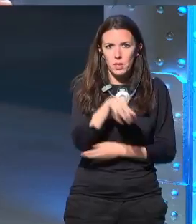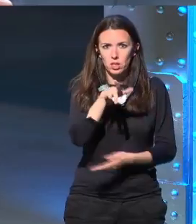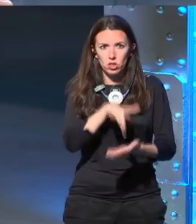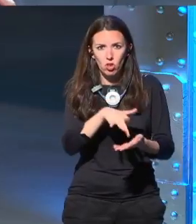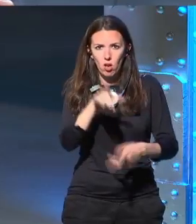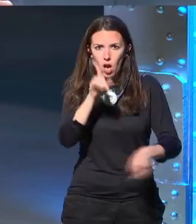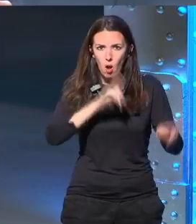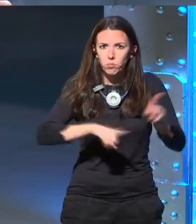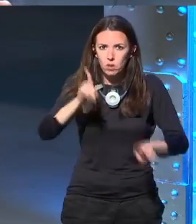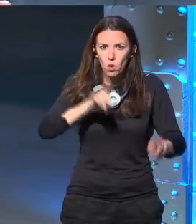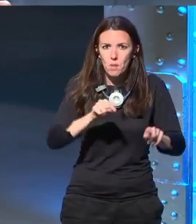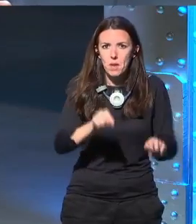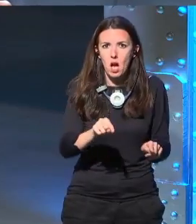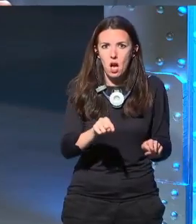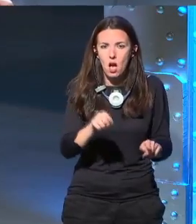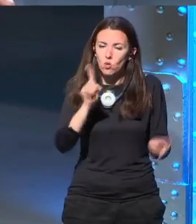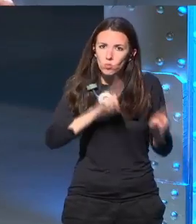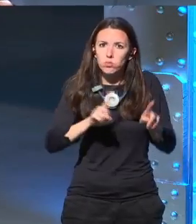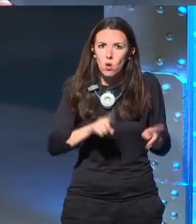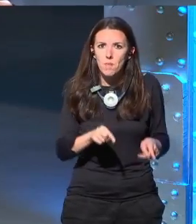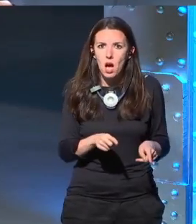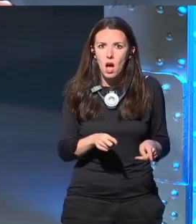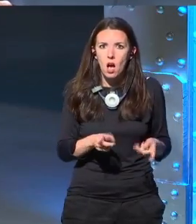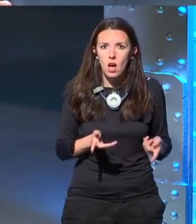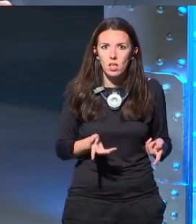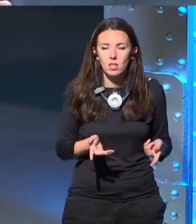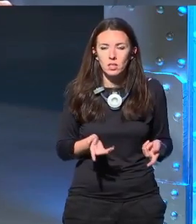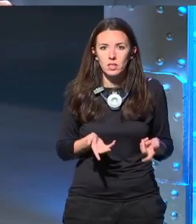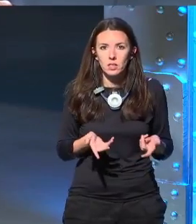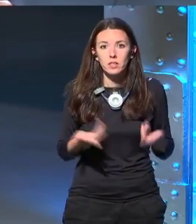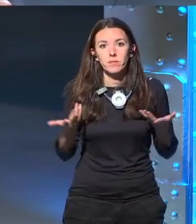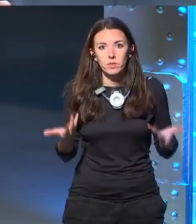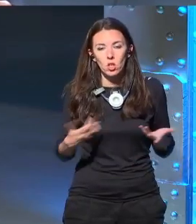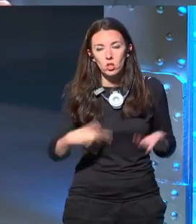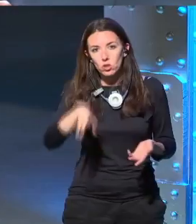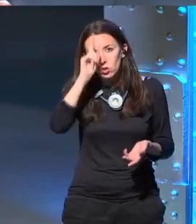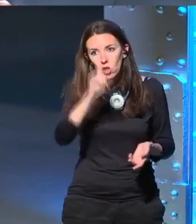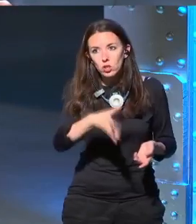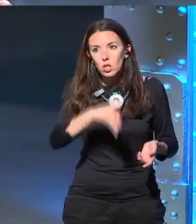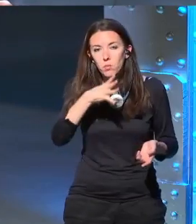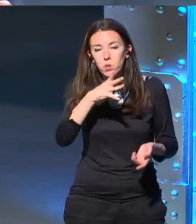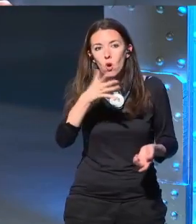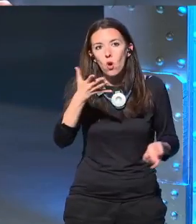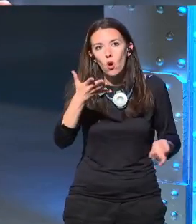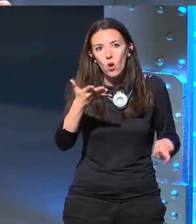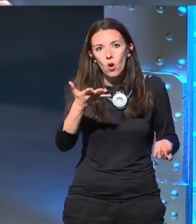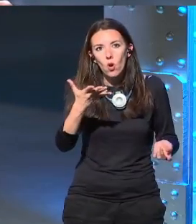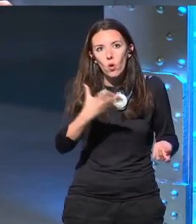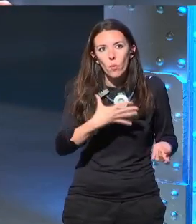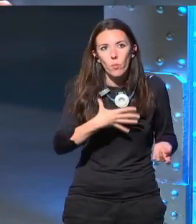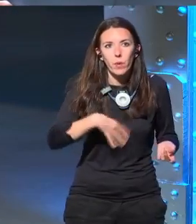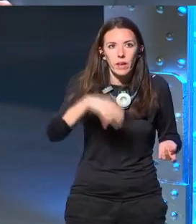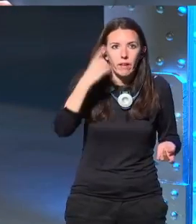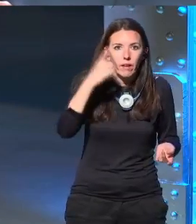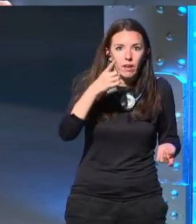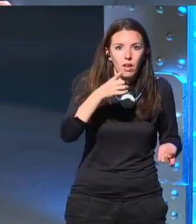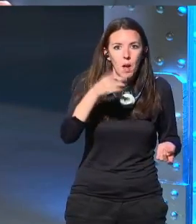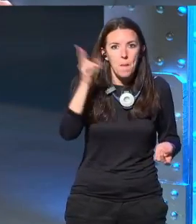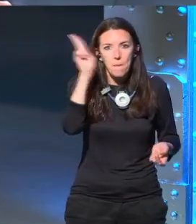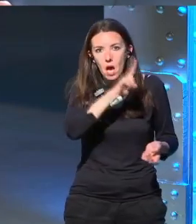is a nice way to say it. So I don't know why in some dorm room in Madrid or Barcelona